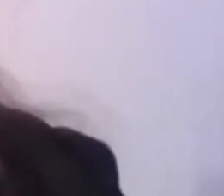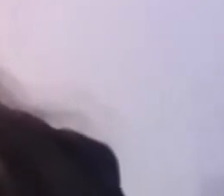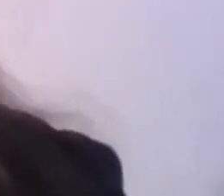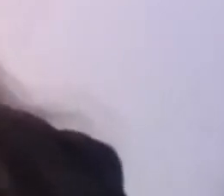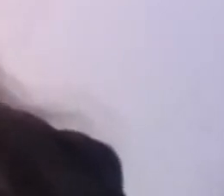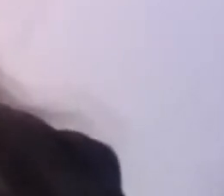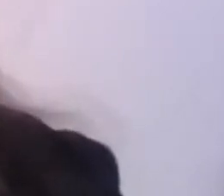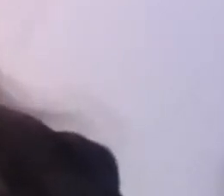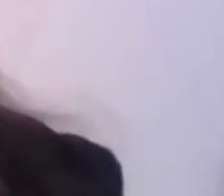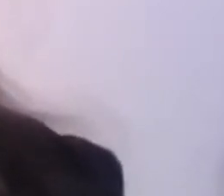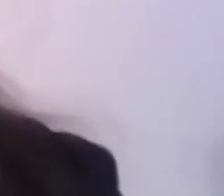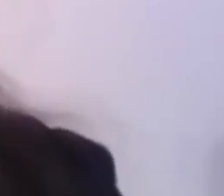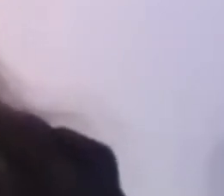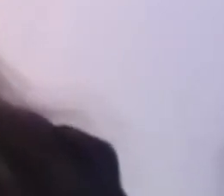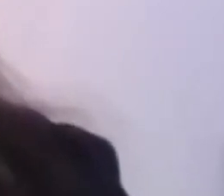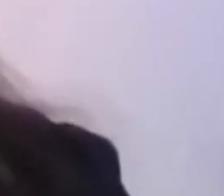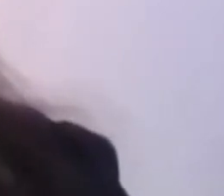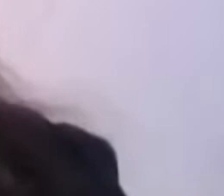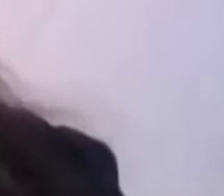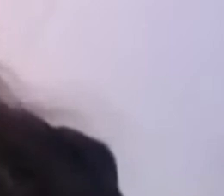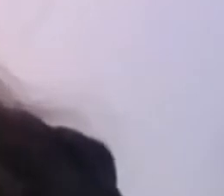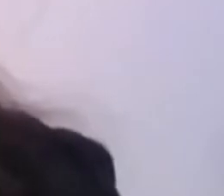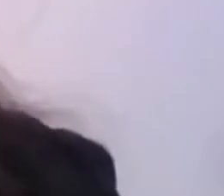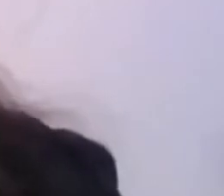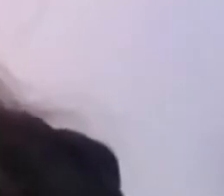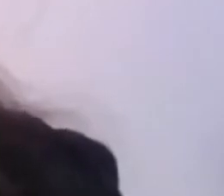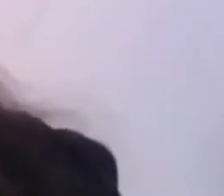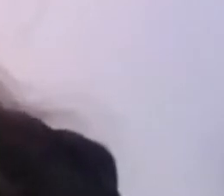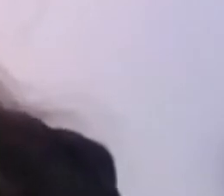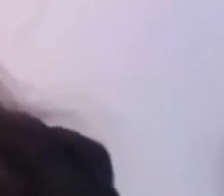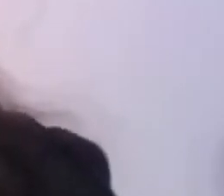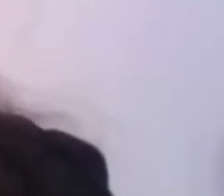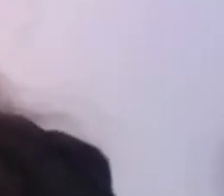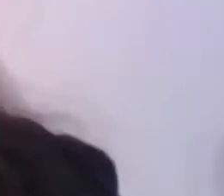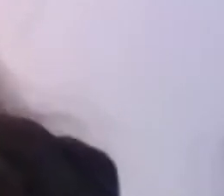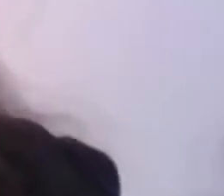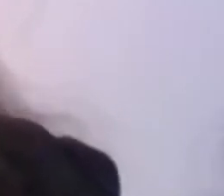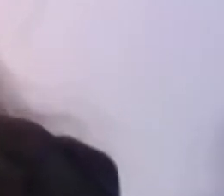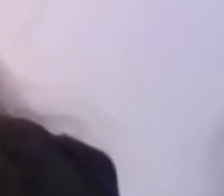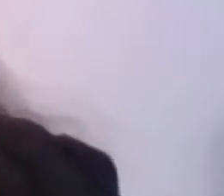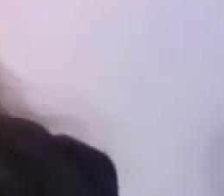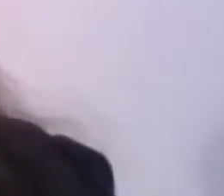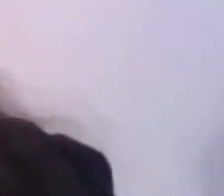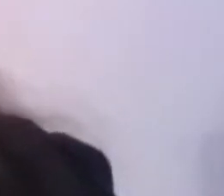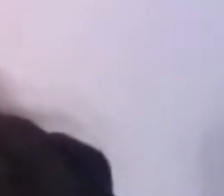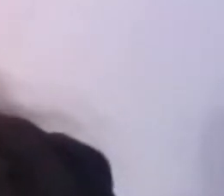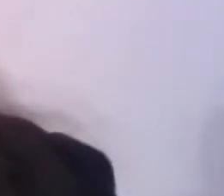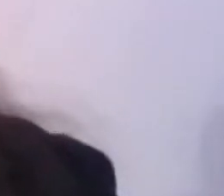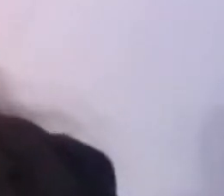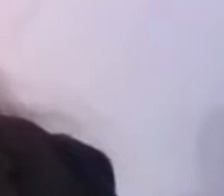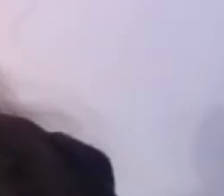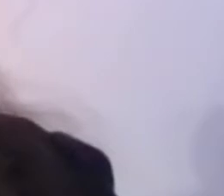poisson, ma romanilou d'amour. Autour de ton prénom, voilà que je trace un poème de sein fragile, encre de